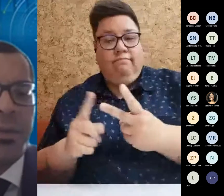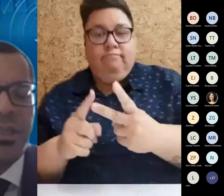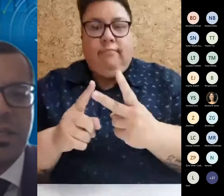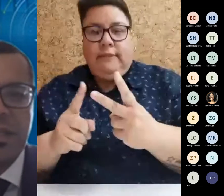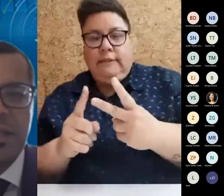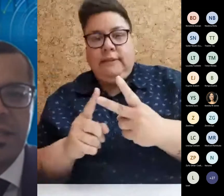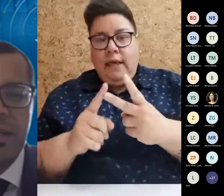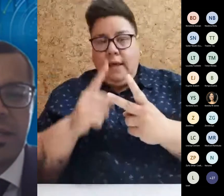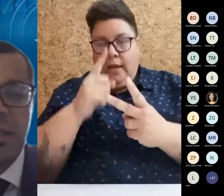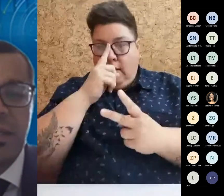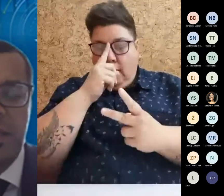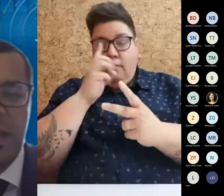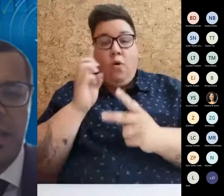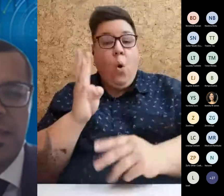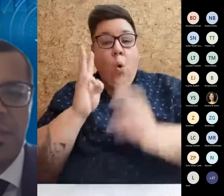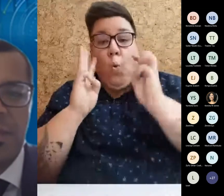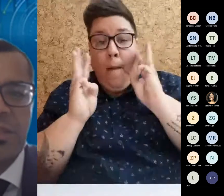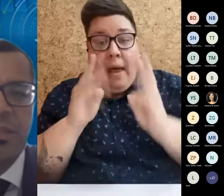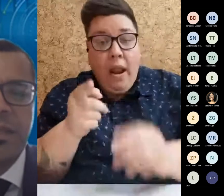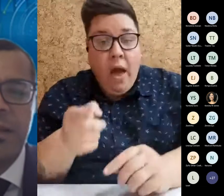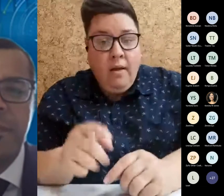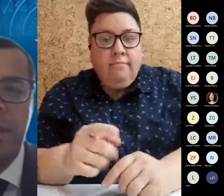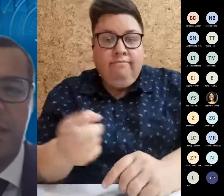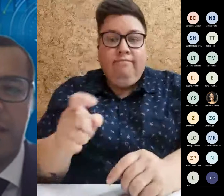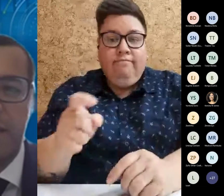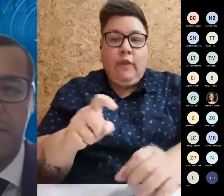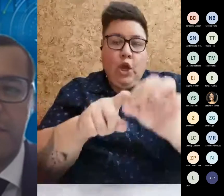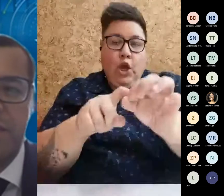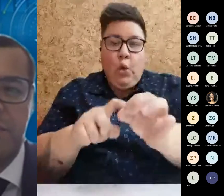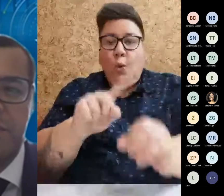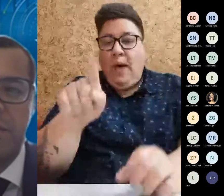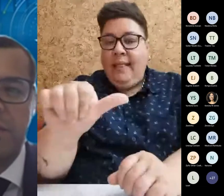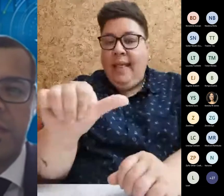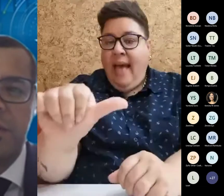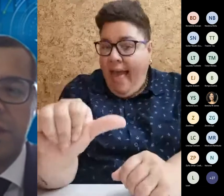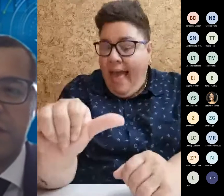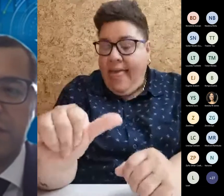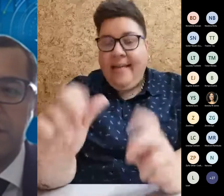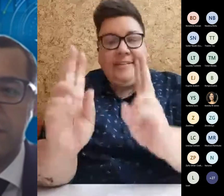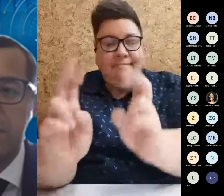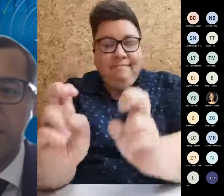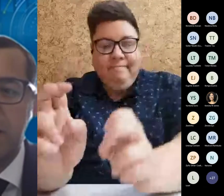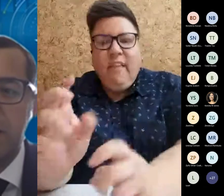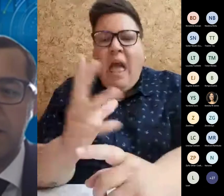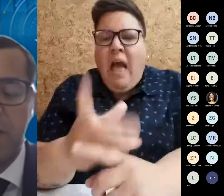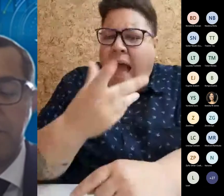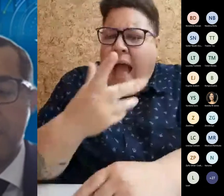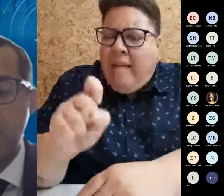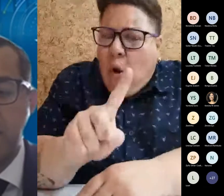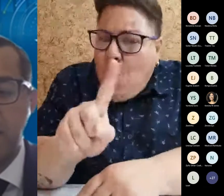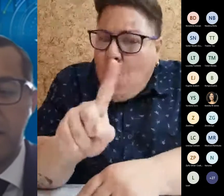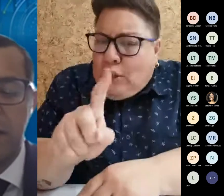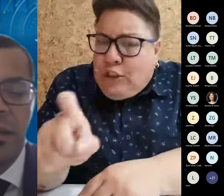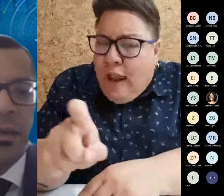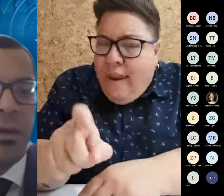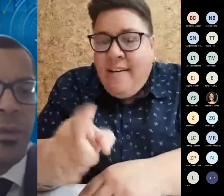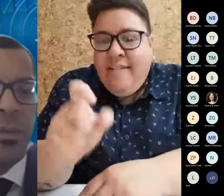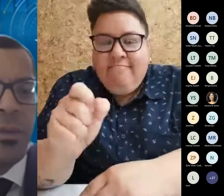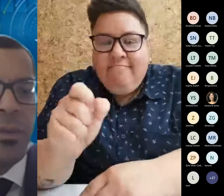webinar, which is the Q&A. As I mentioned earlier, please post your questions in the chat box